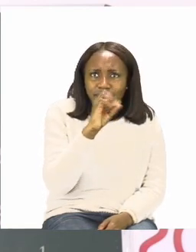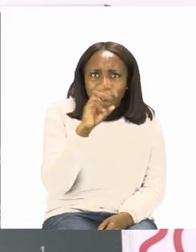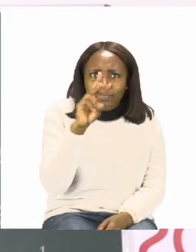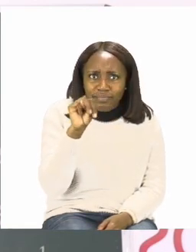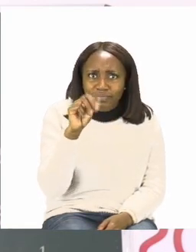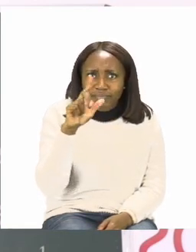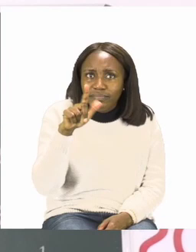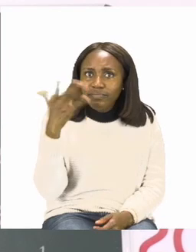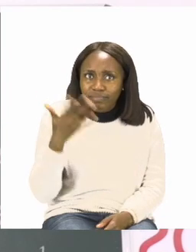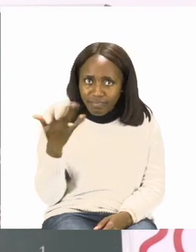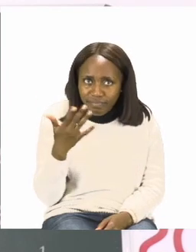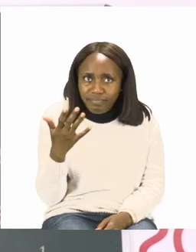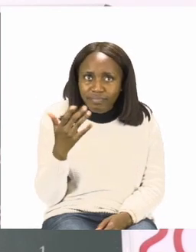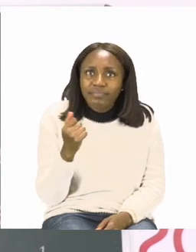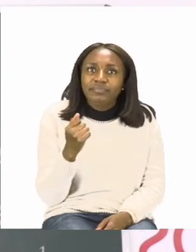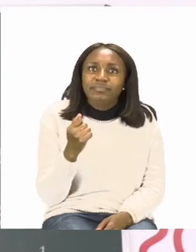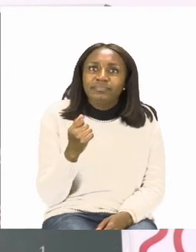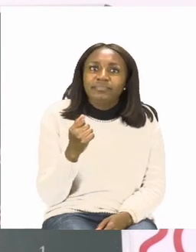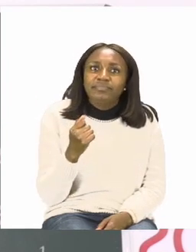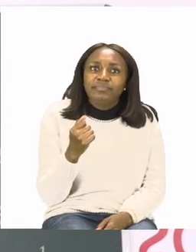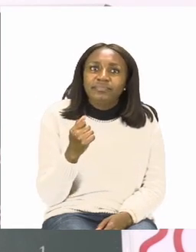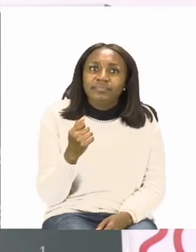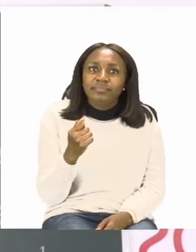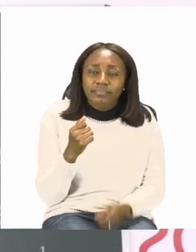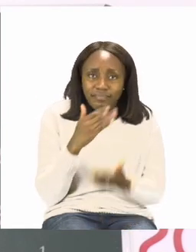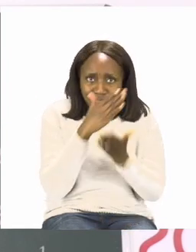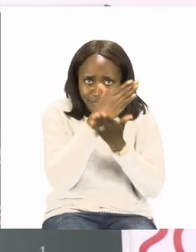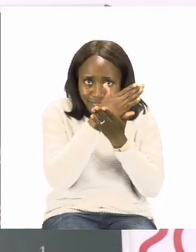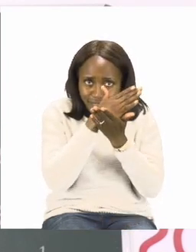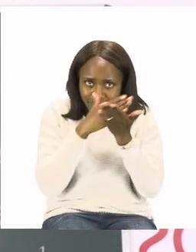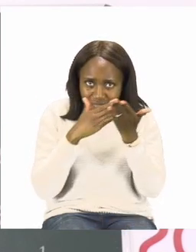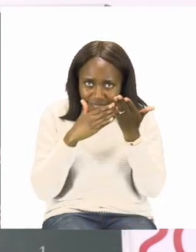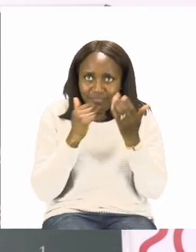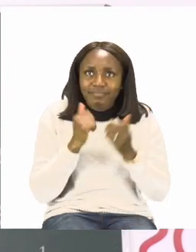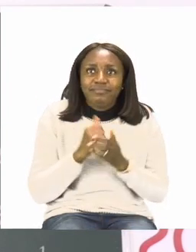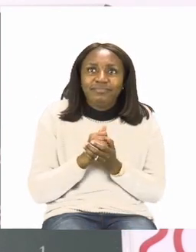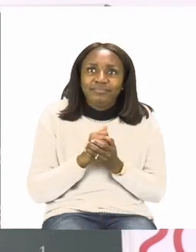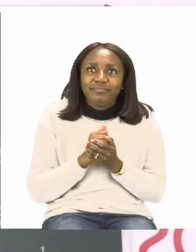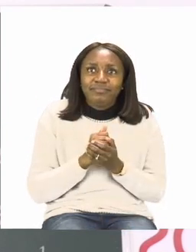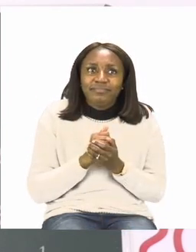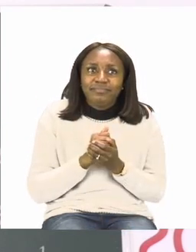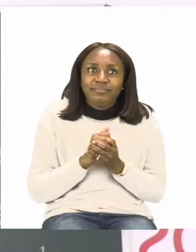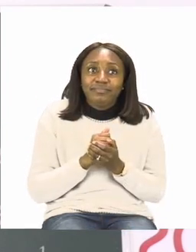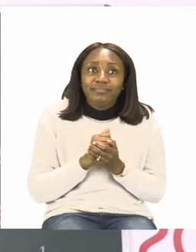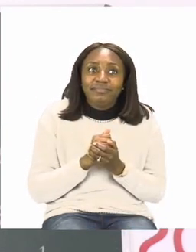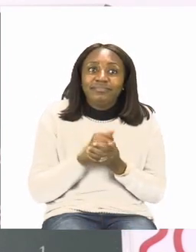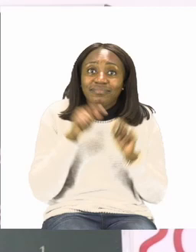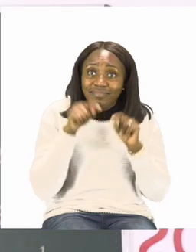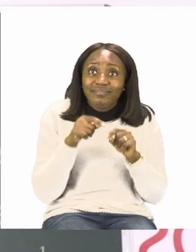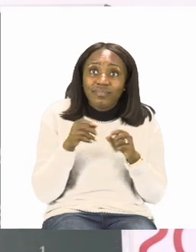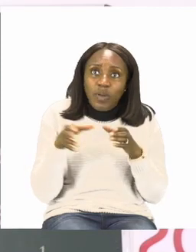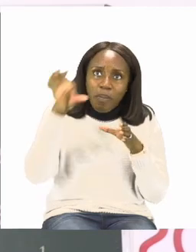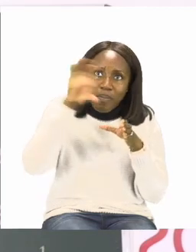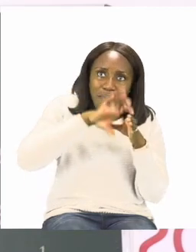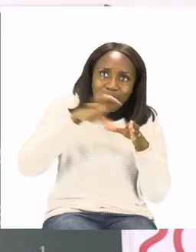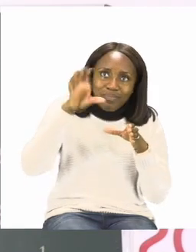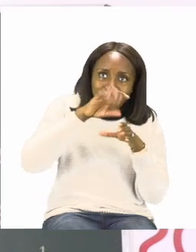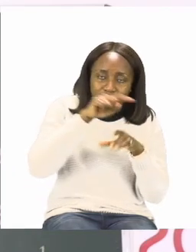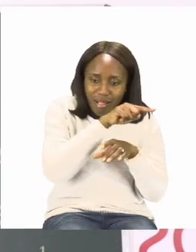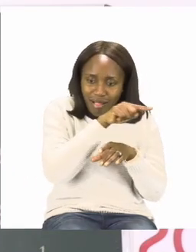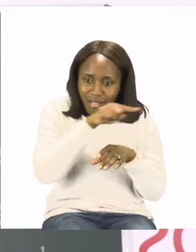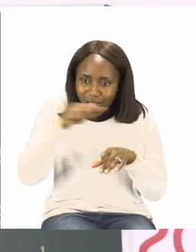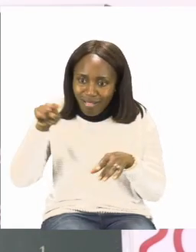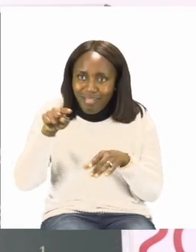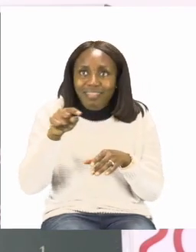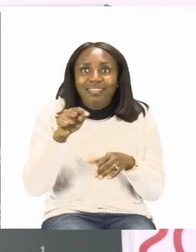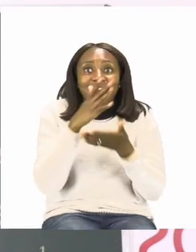mark is, and it is halfway of the jar. So that is where you are going to put your line, and you're going